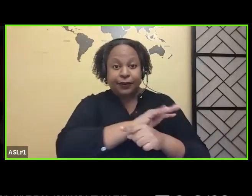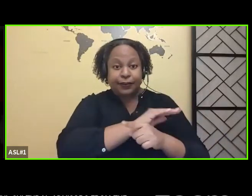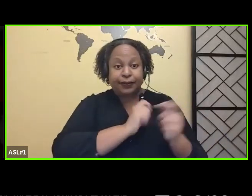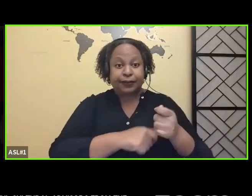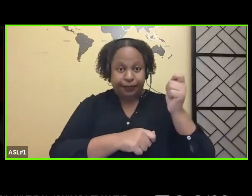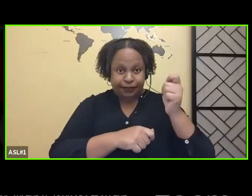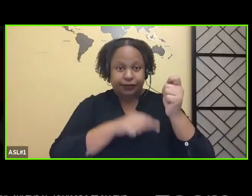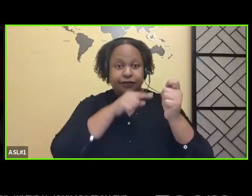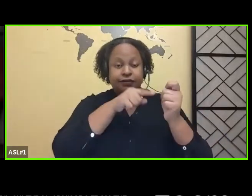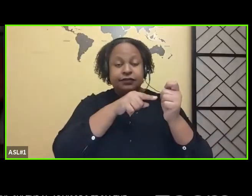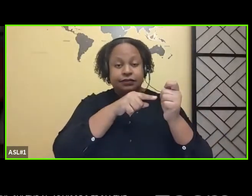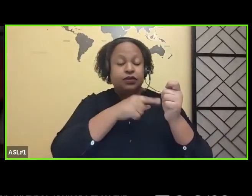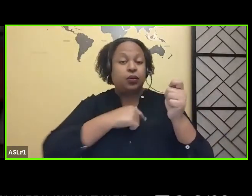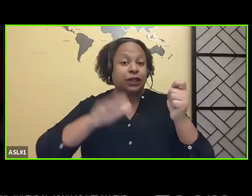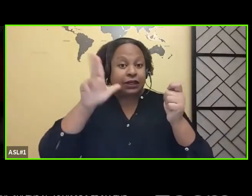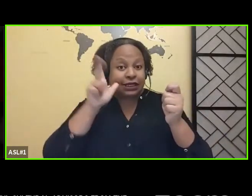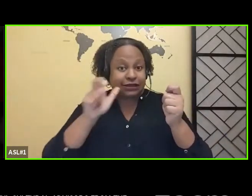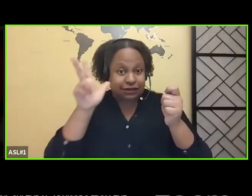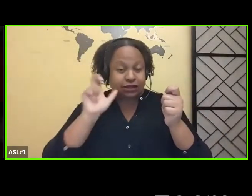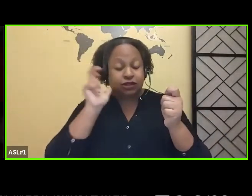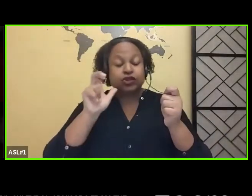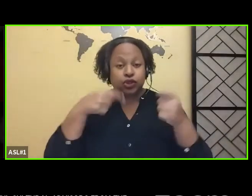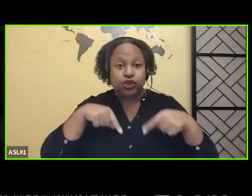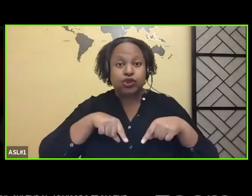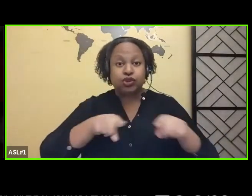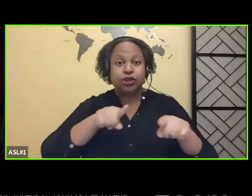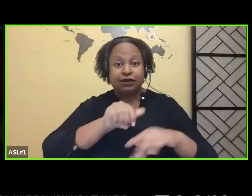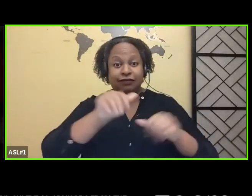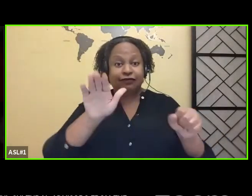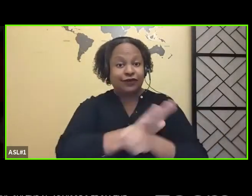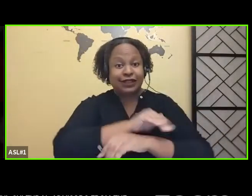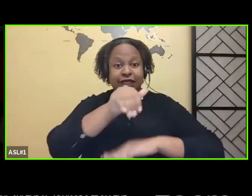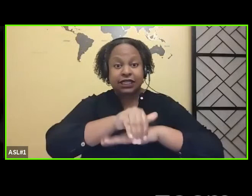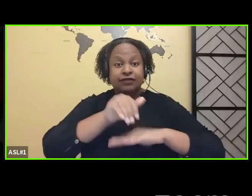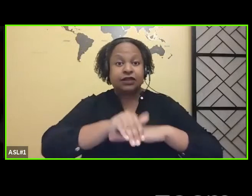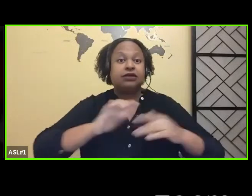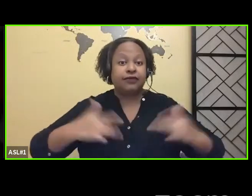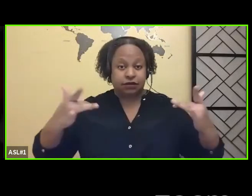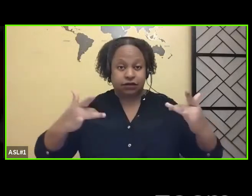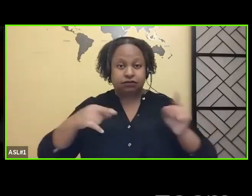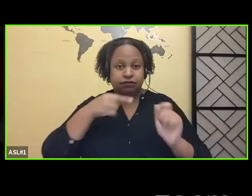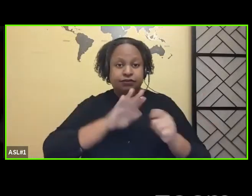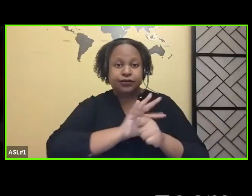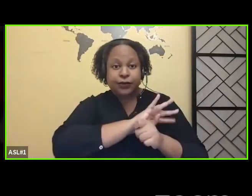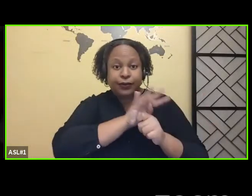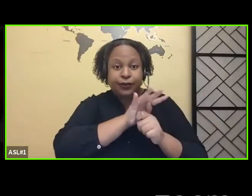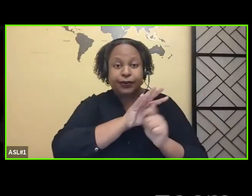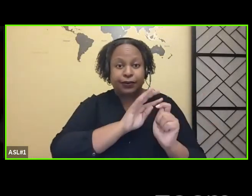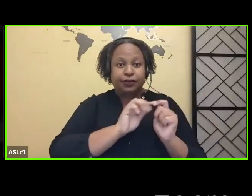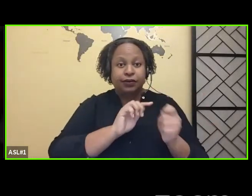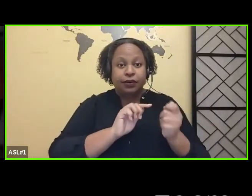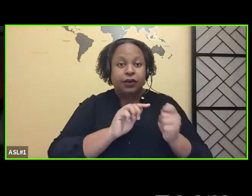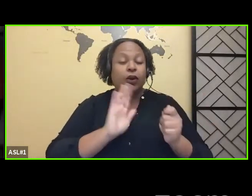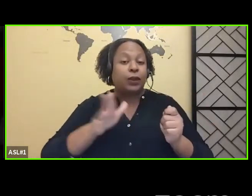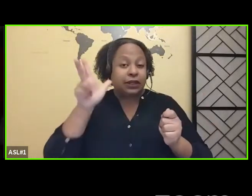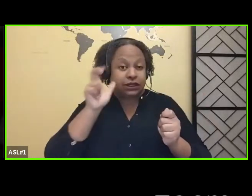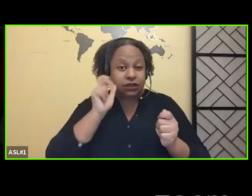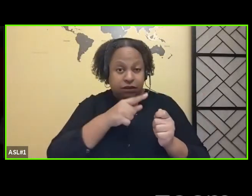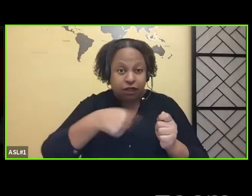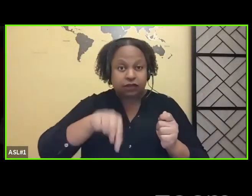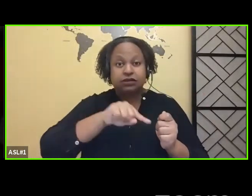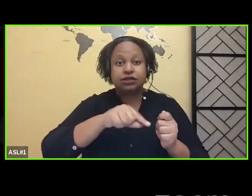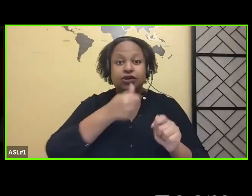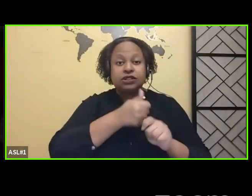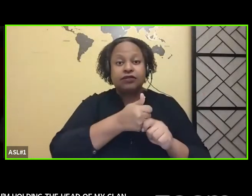will listen in the duration of this whole evening, you know, to each and every one of us. And then because she is